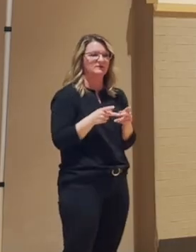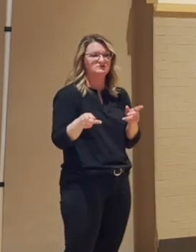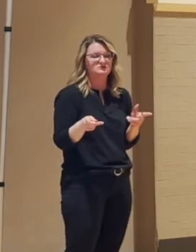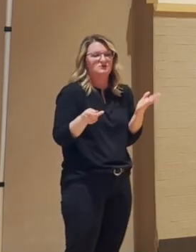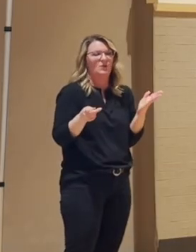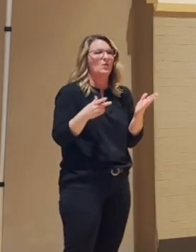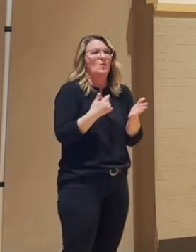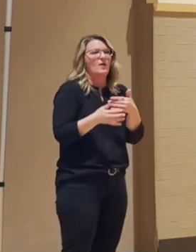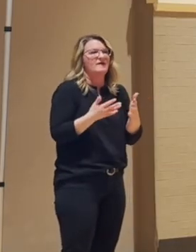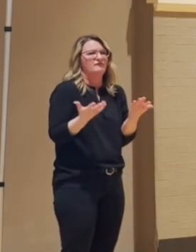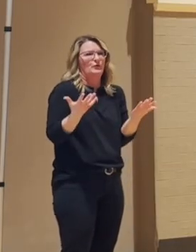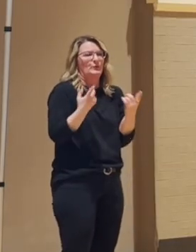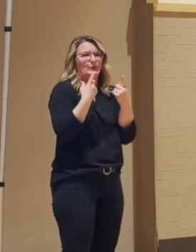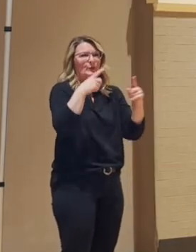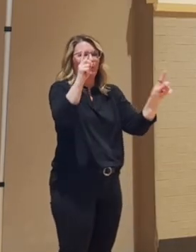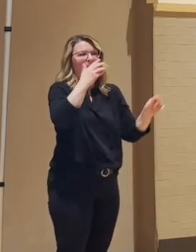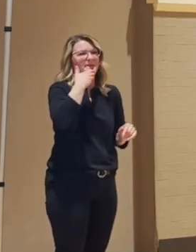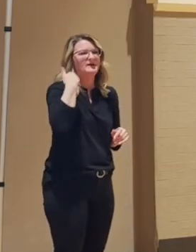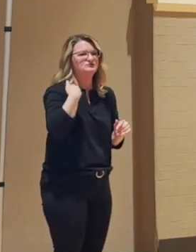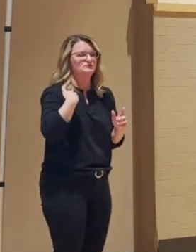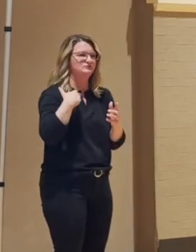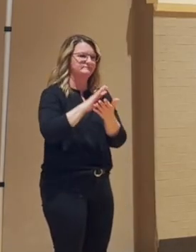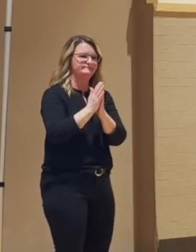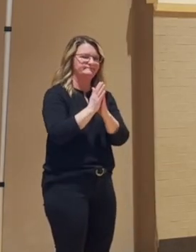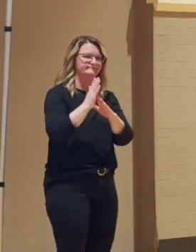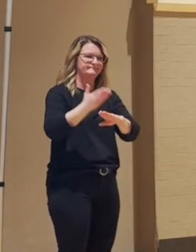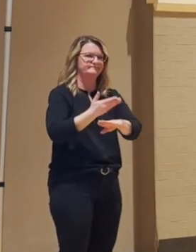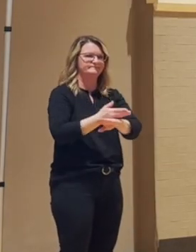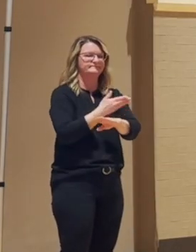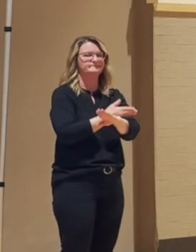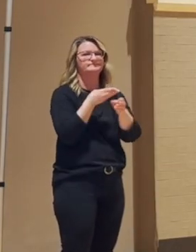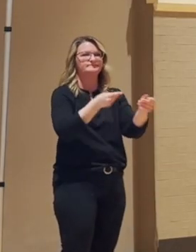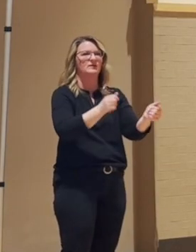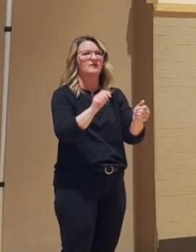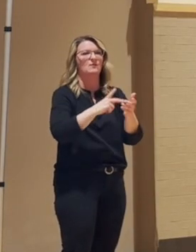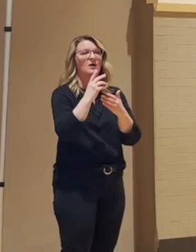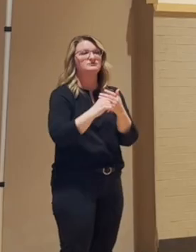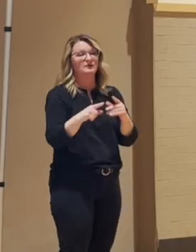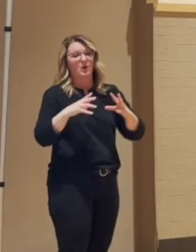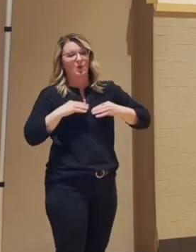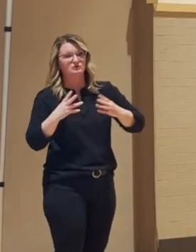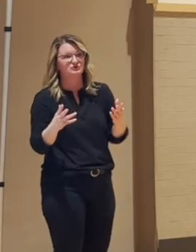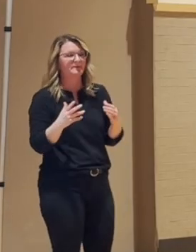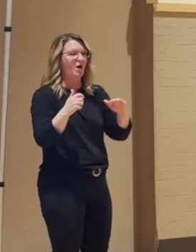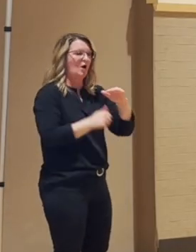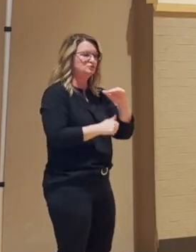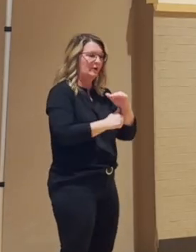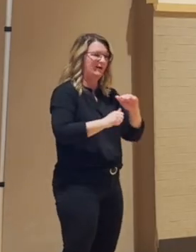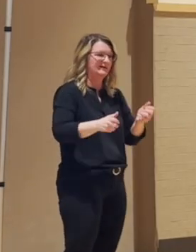however that would work best to optimize the project. So we looked at property ownership, we looked at underground contamination